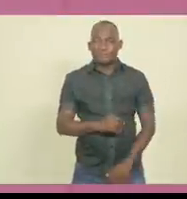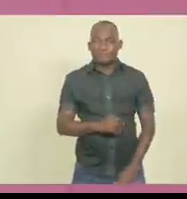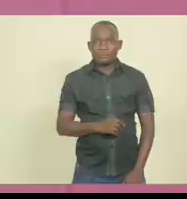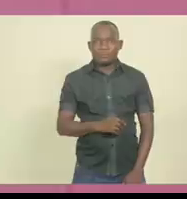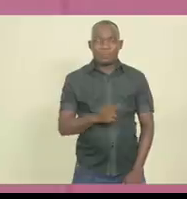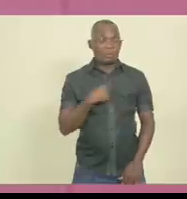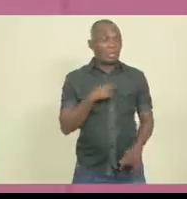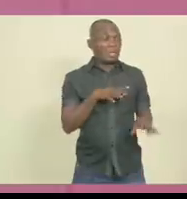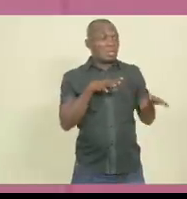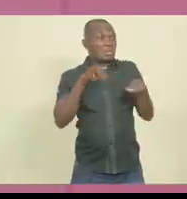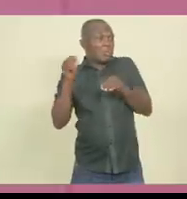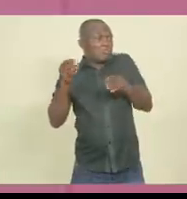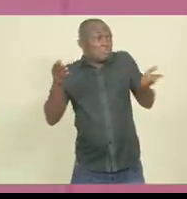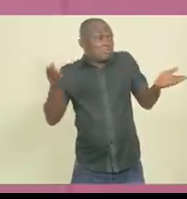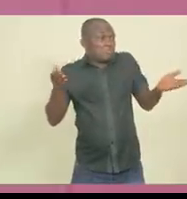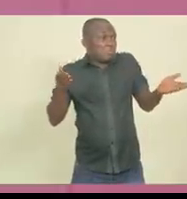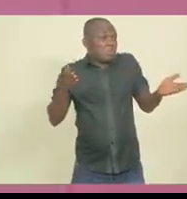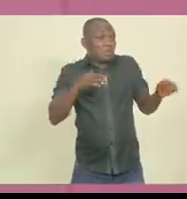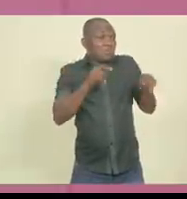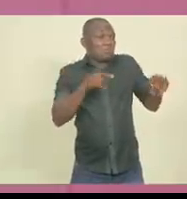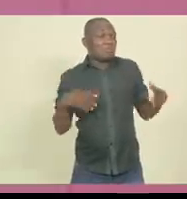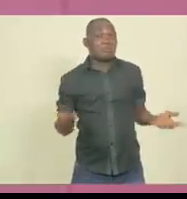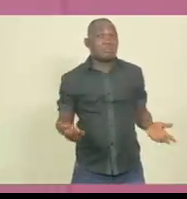I'm leaving you all.